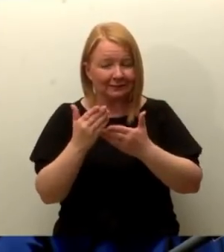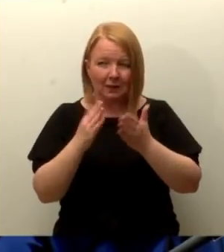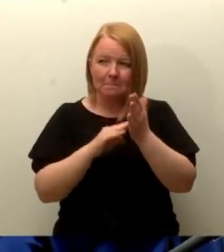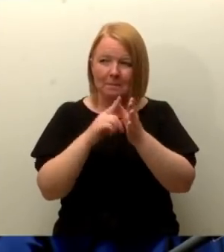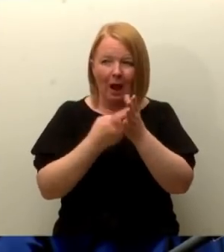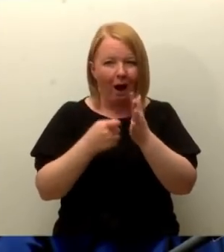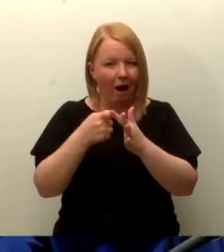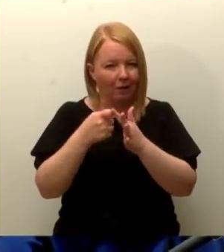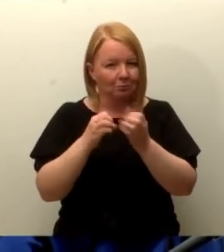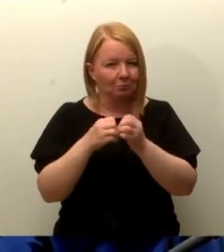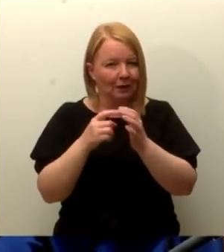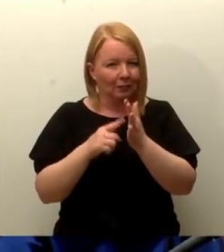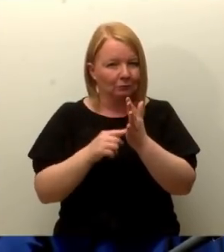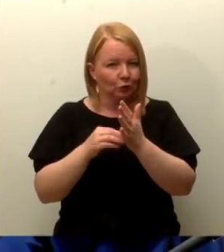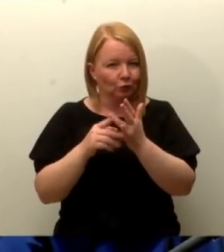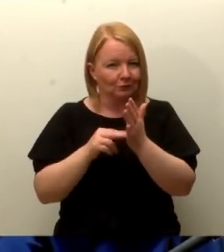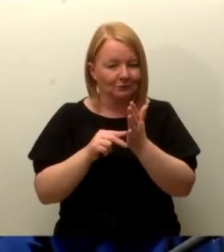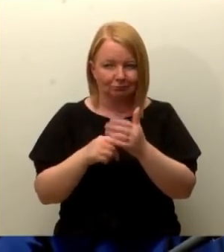Beaumont,